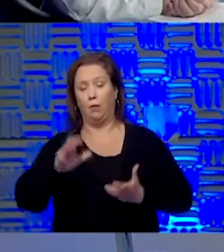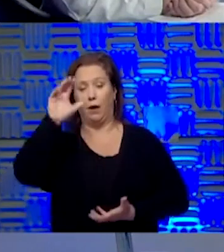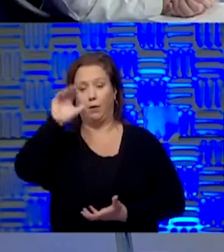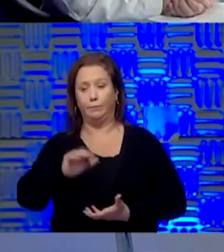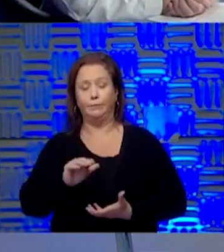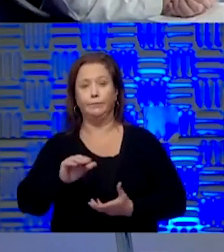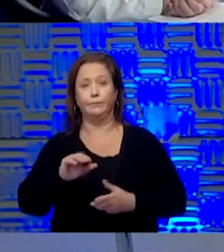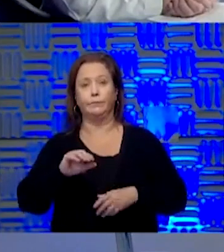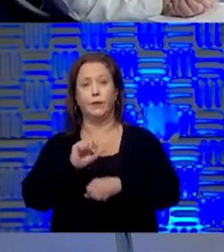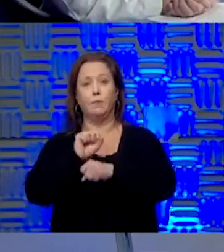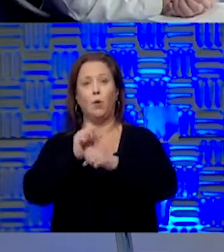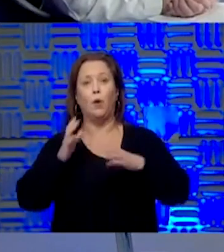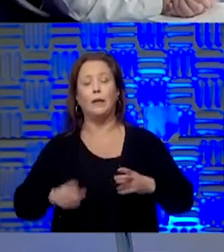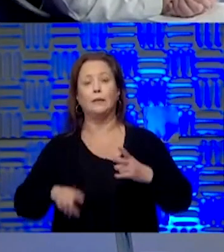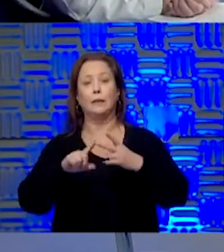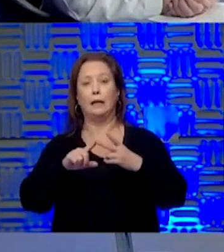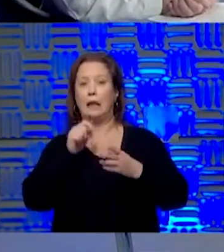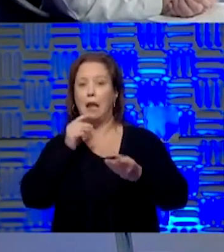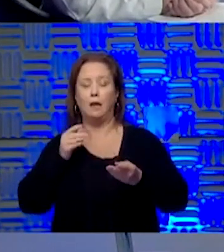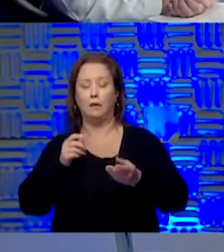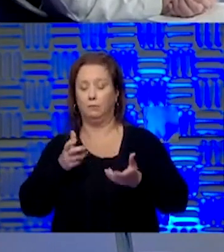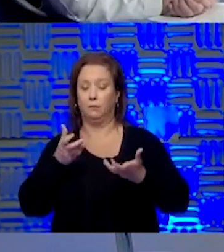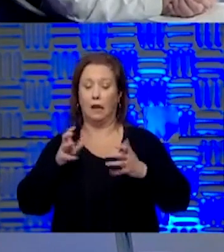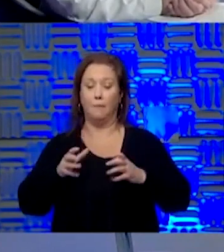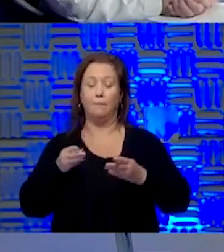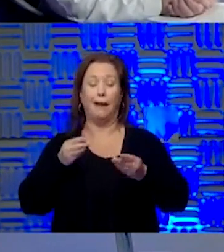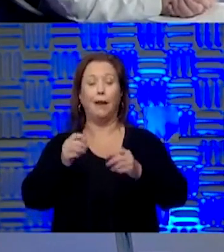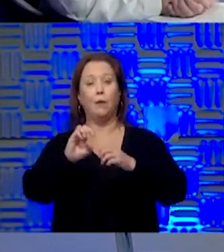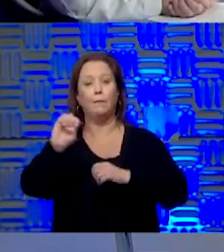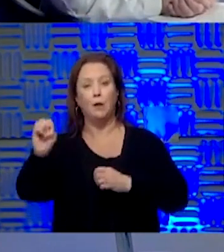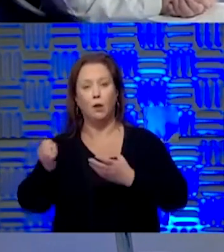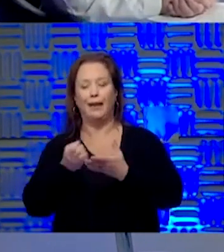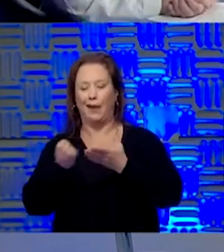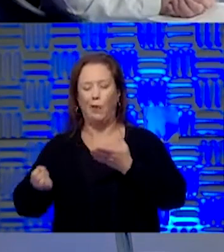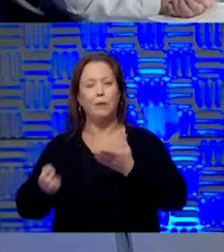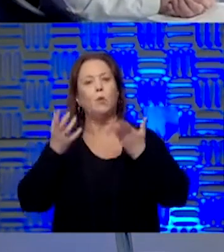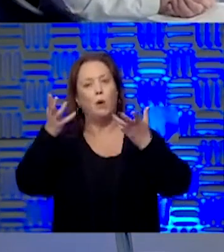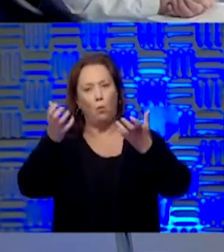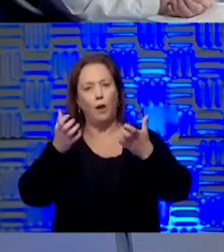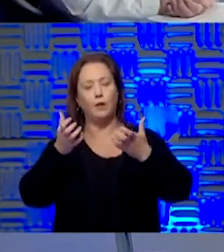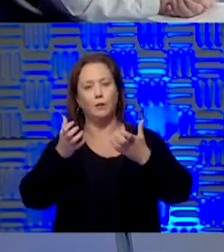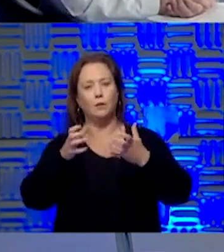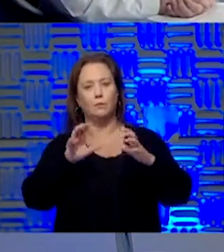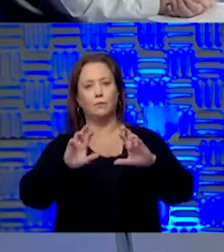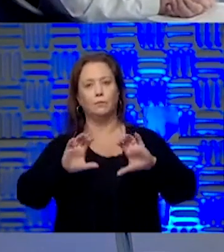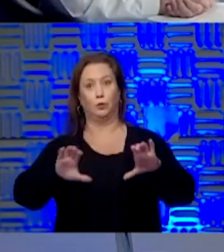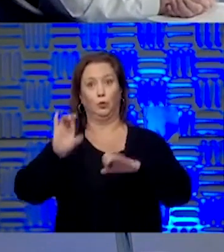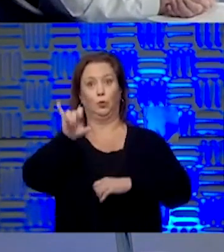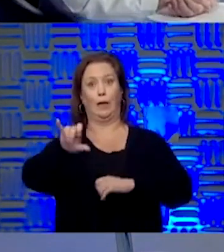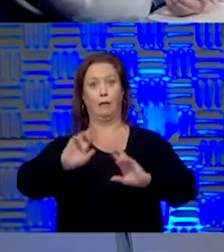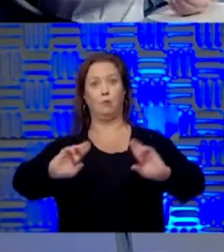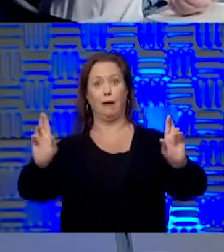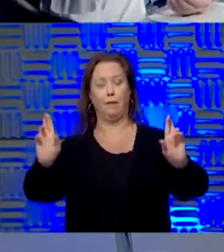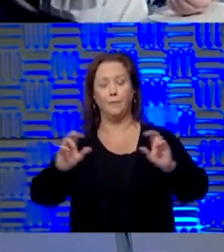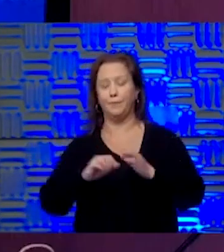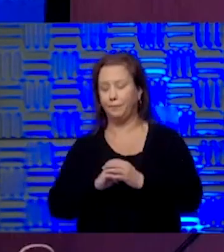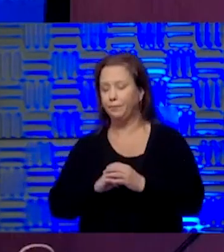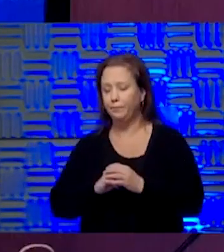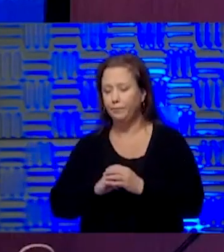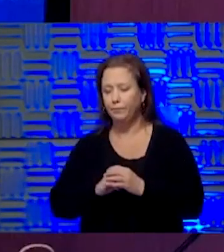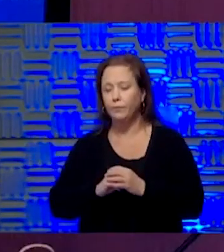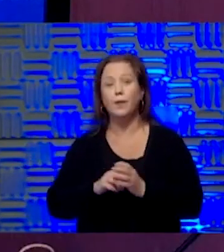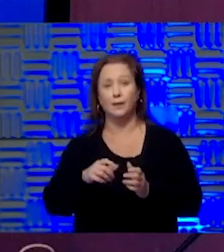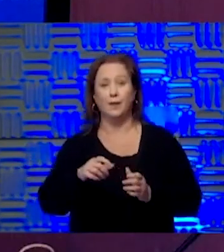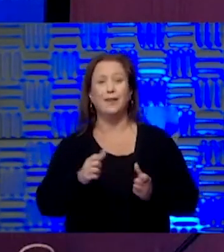equipment, then that. But we had to actually go above that in order to prepare. So I will say that. Many hospitals really had